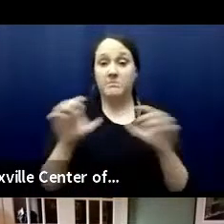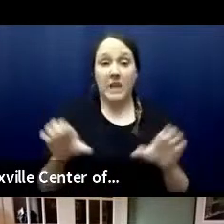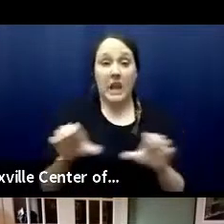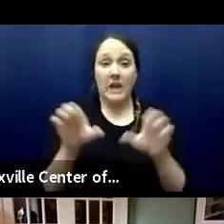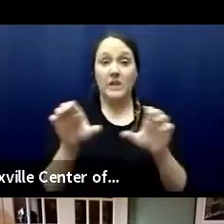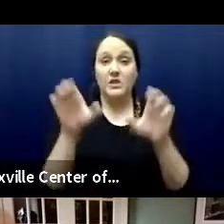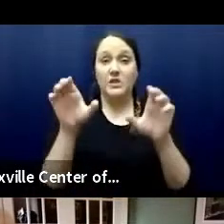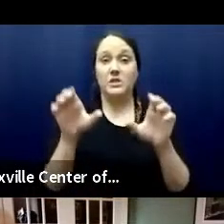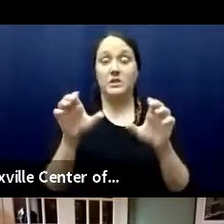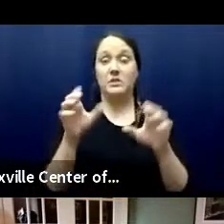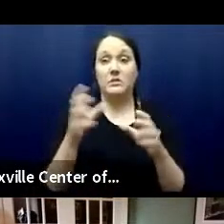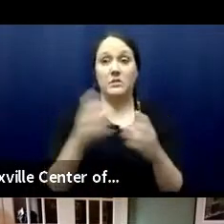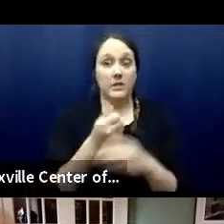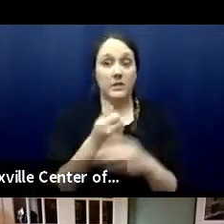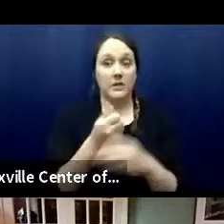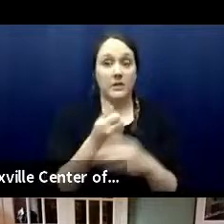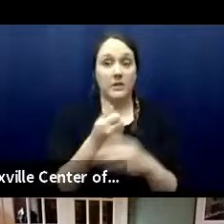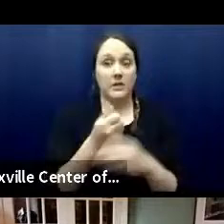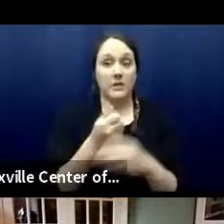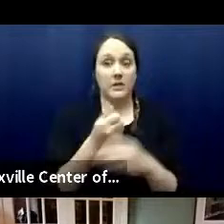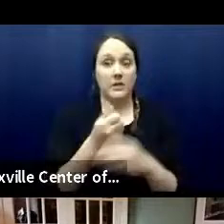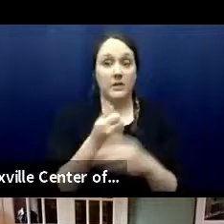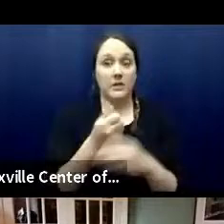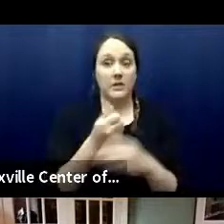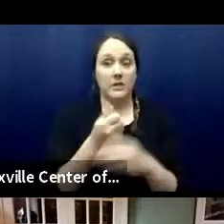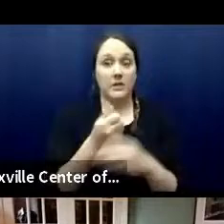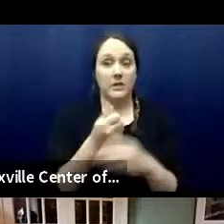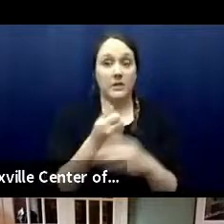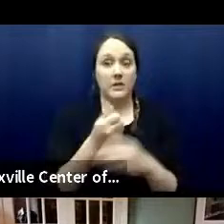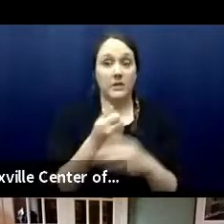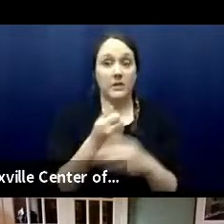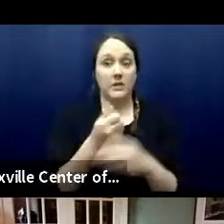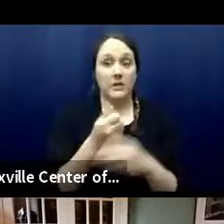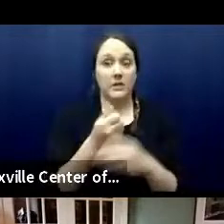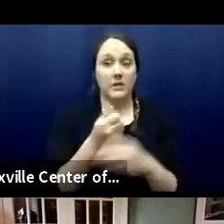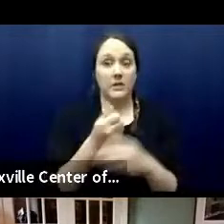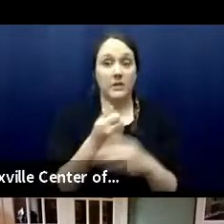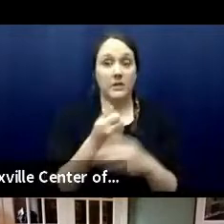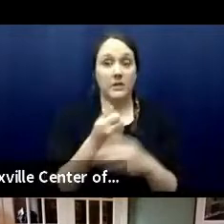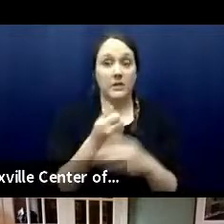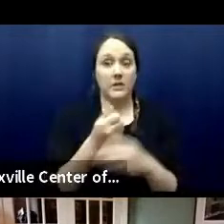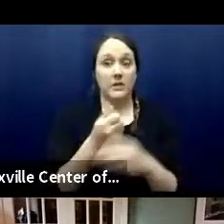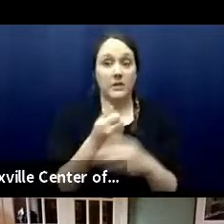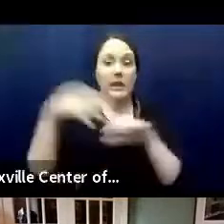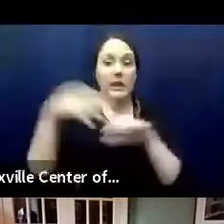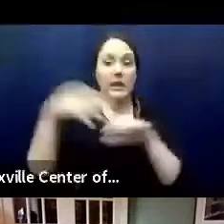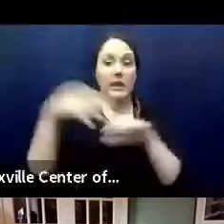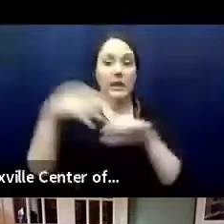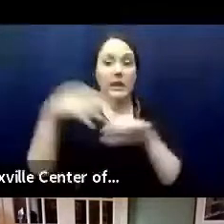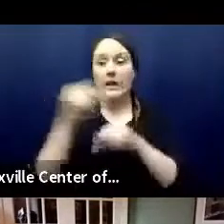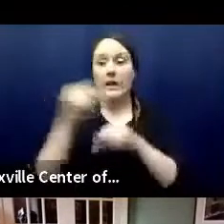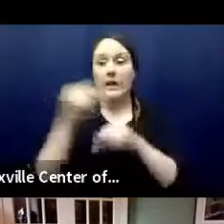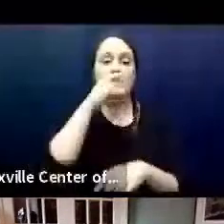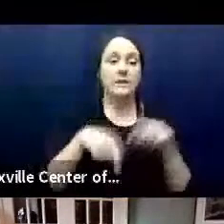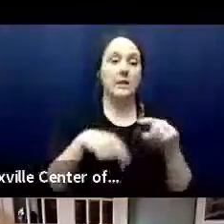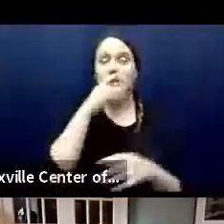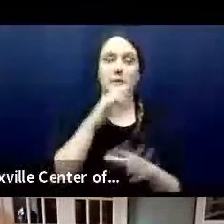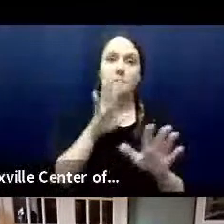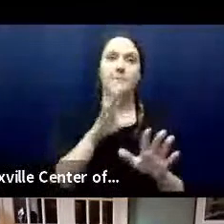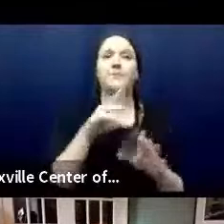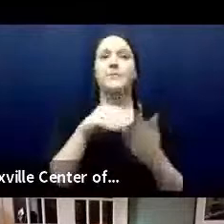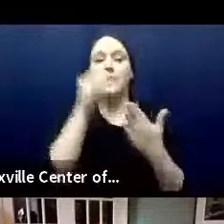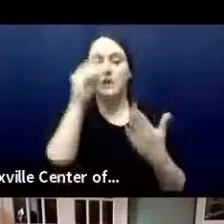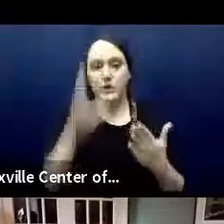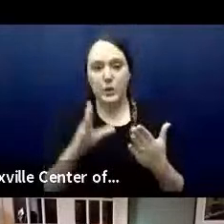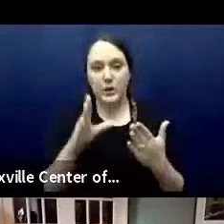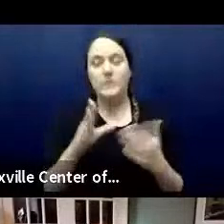action in many cases of saying leave campus, because the kids can't, I shouldn't say kids, the